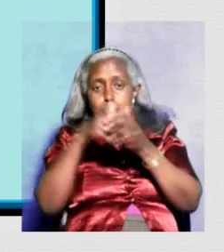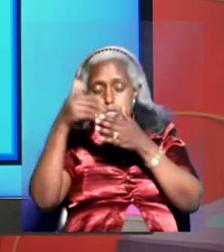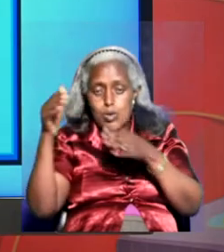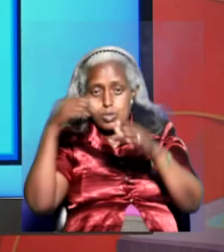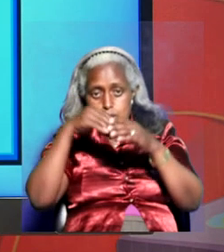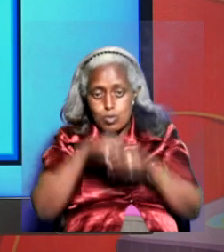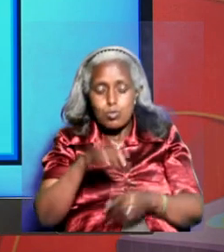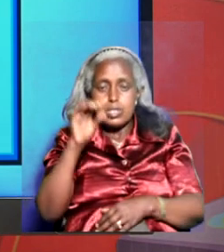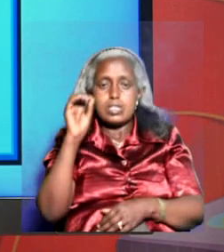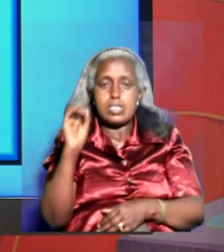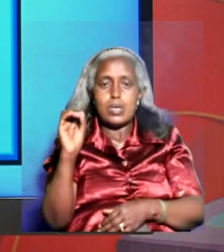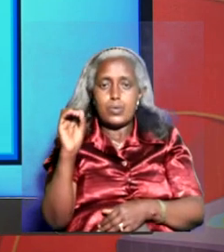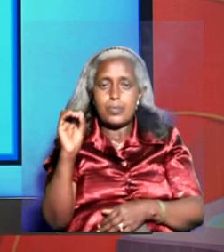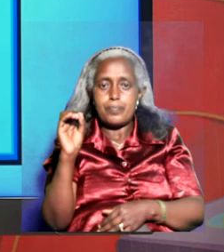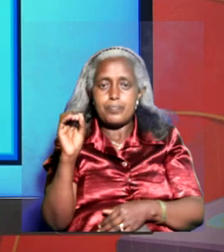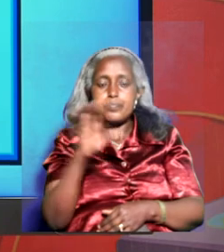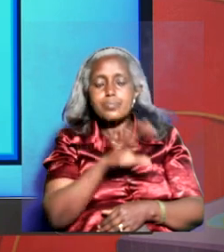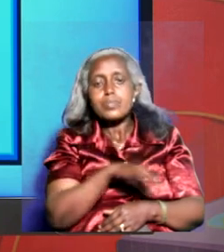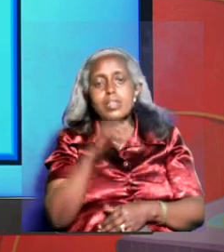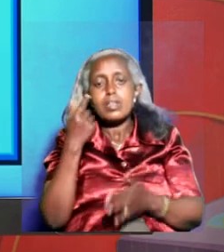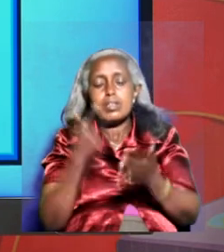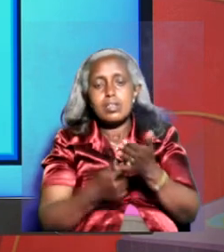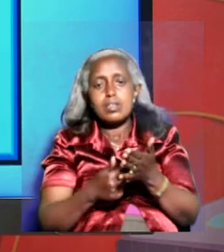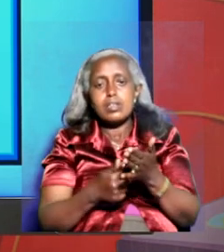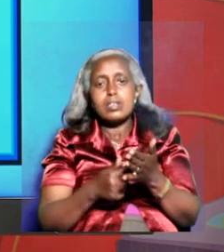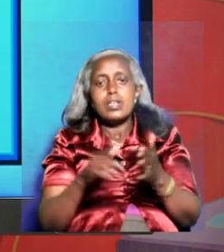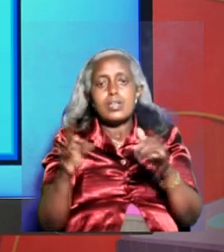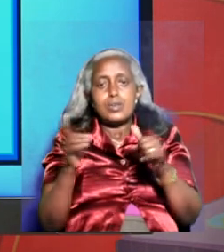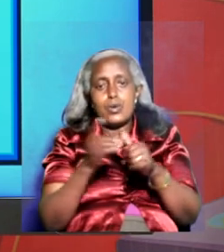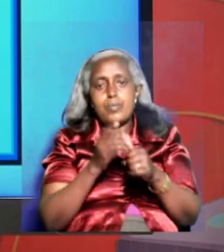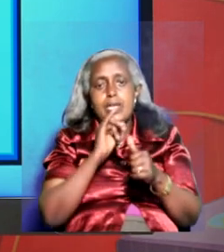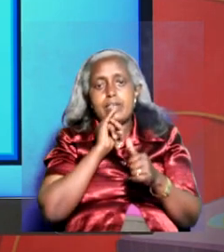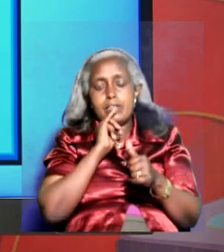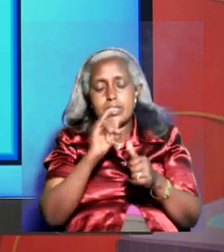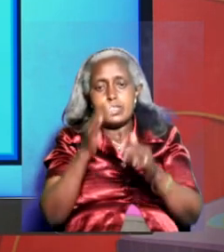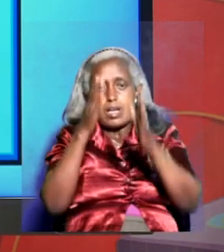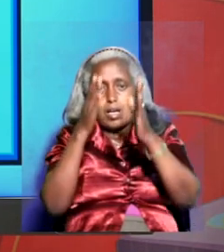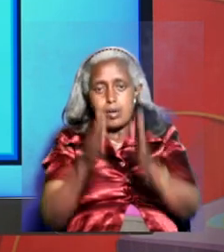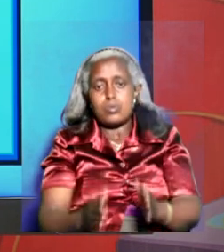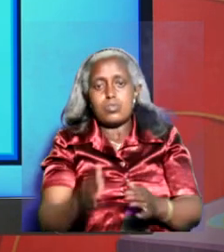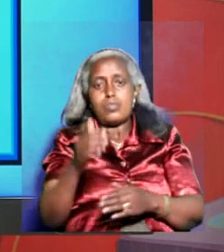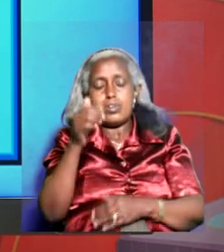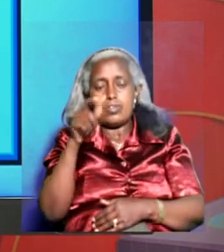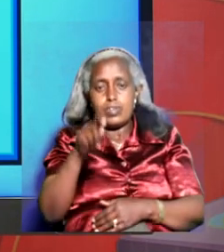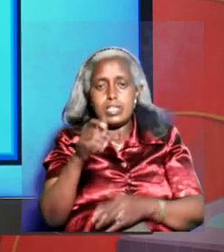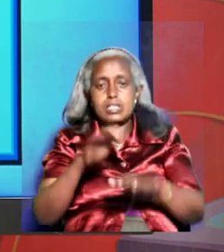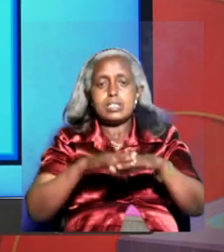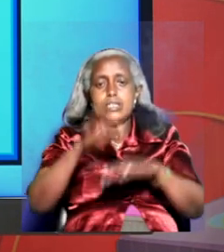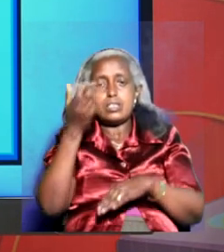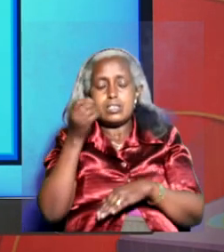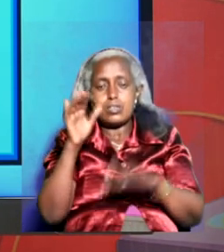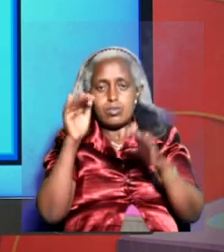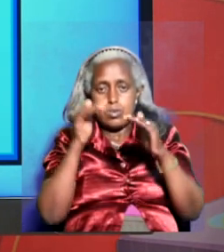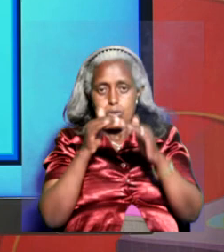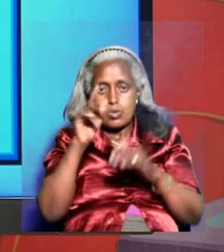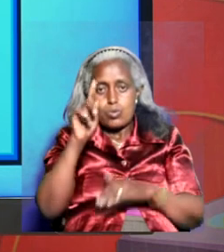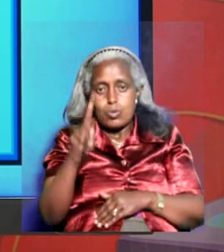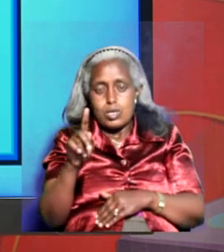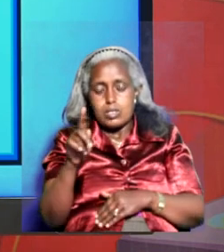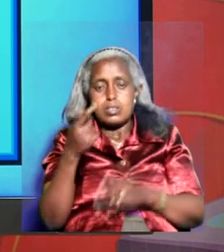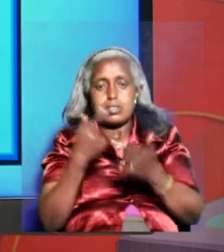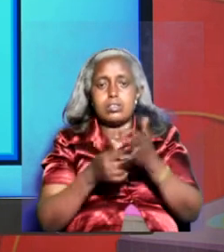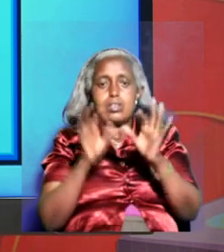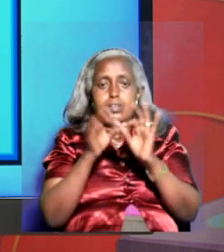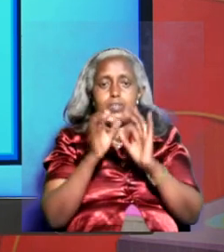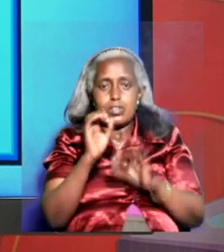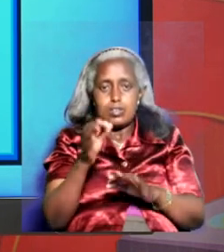including 0, and it is domain is absolute value of x greater than or equal to 1. So this is a